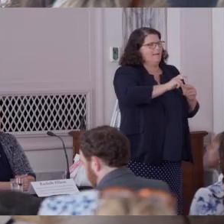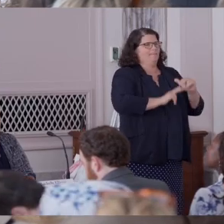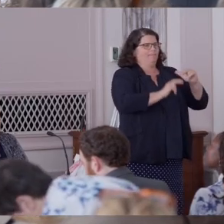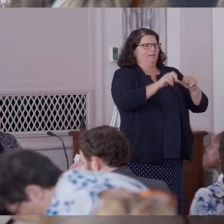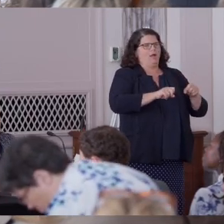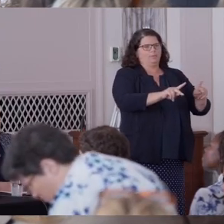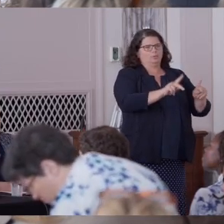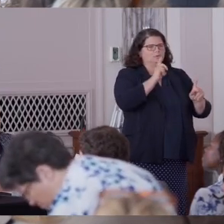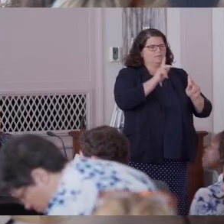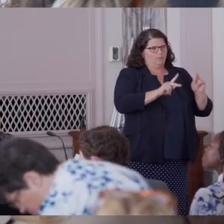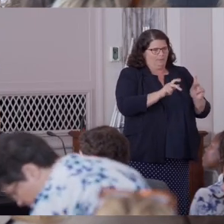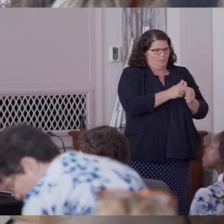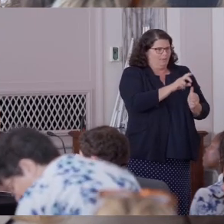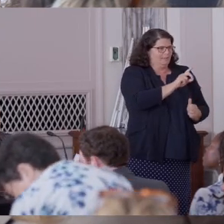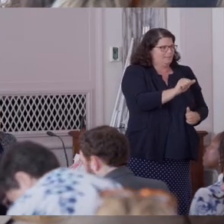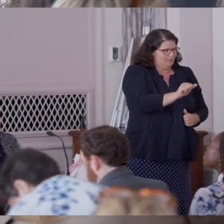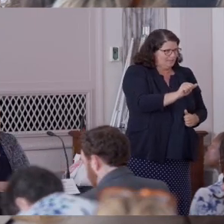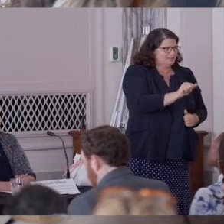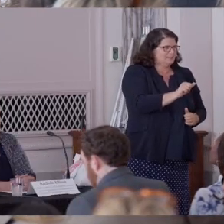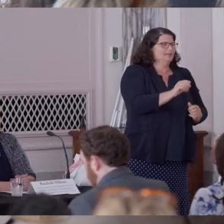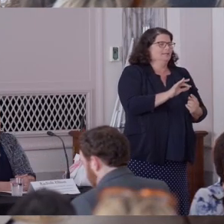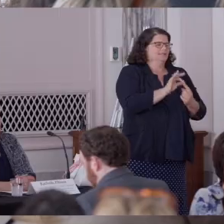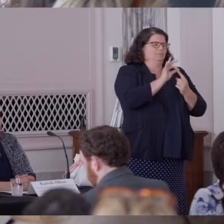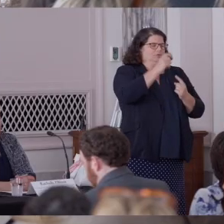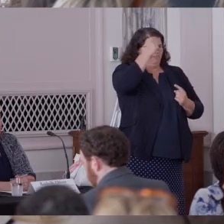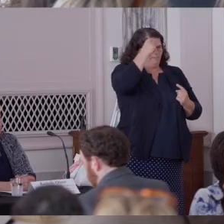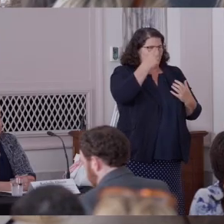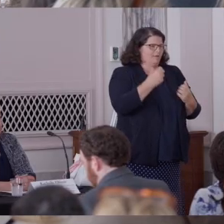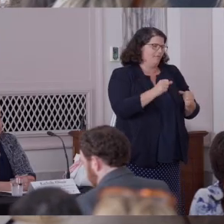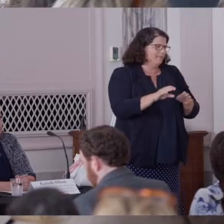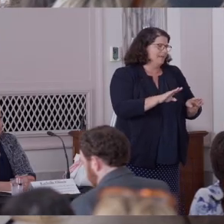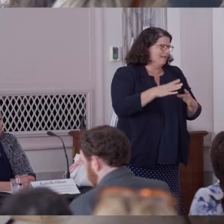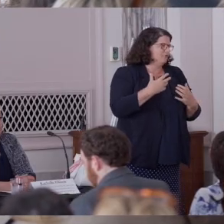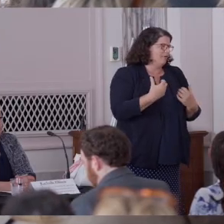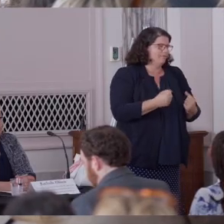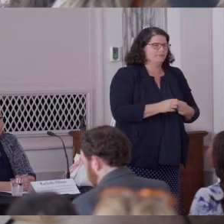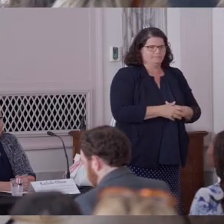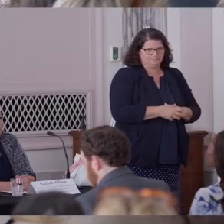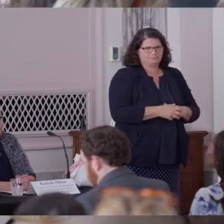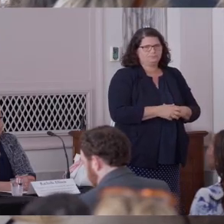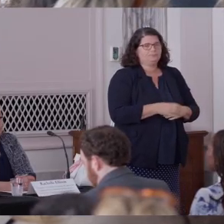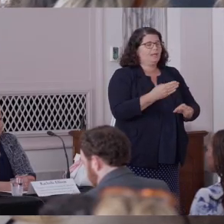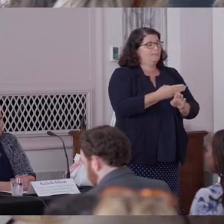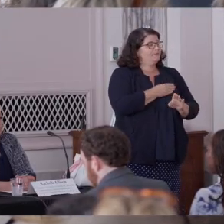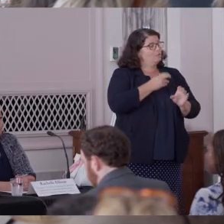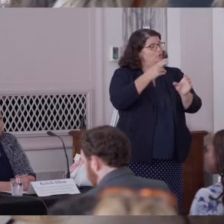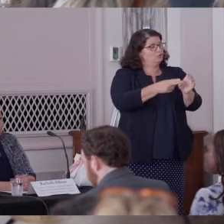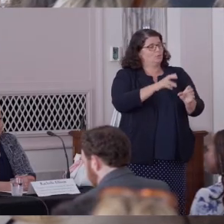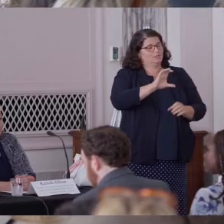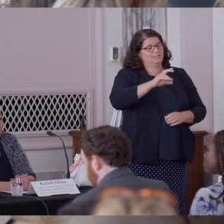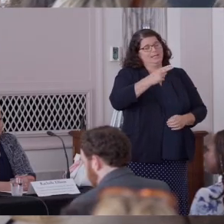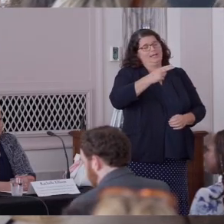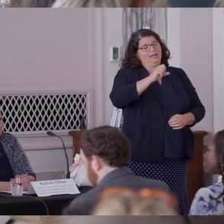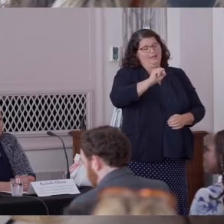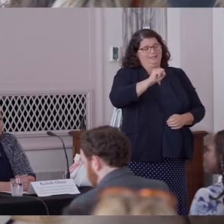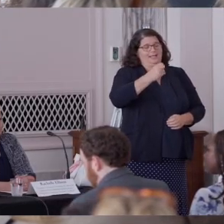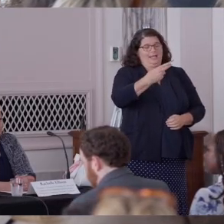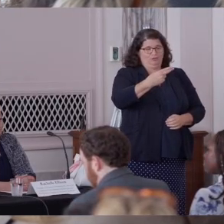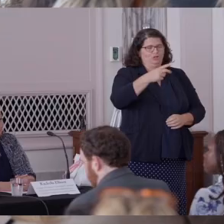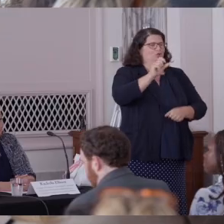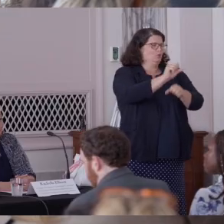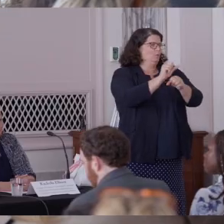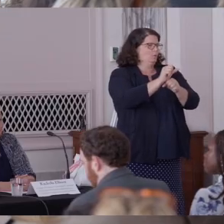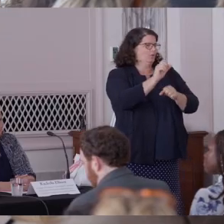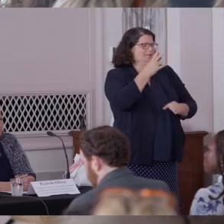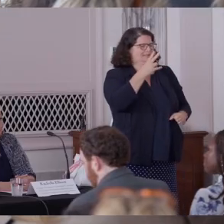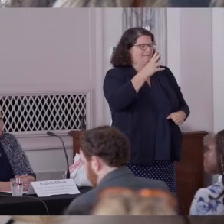particularly behavioral health disabilities. Prior to joining CSH, Marcella worked for 17 years for the City of